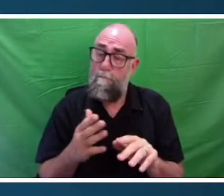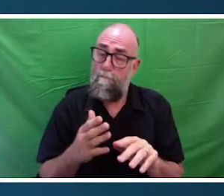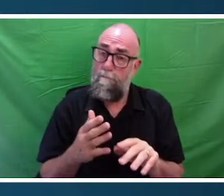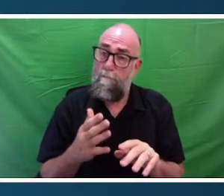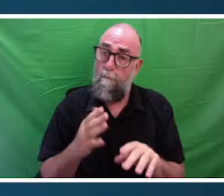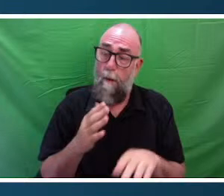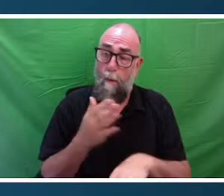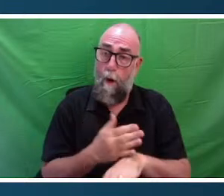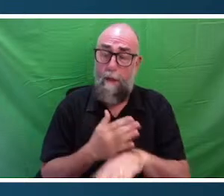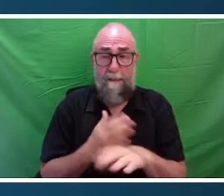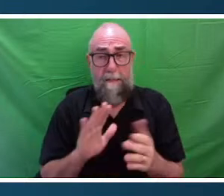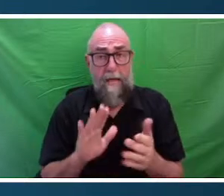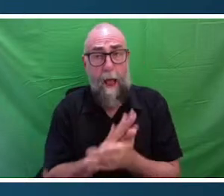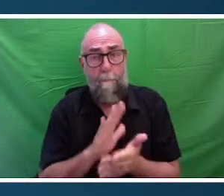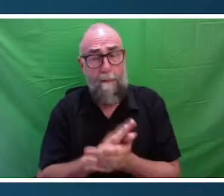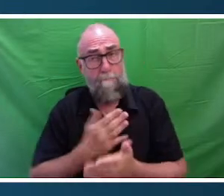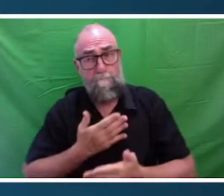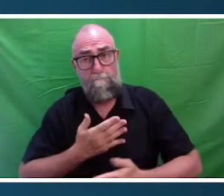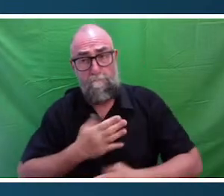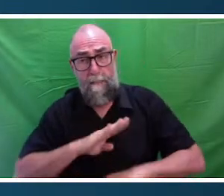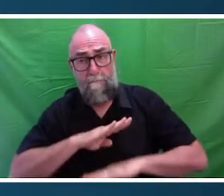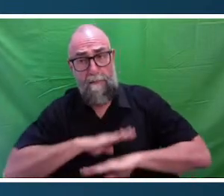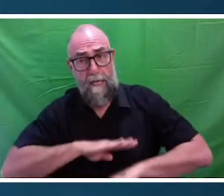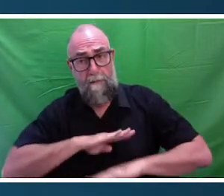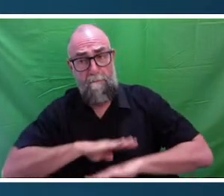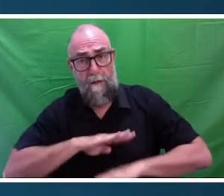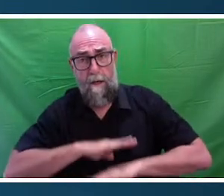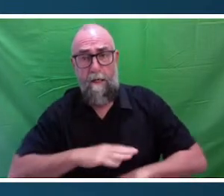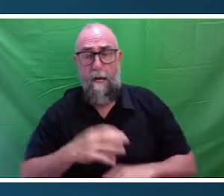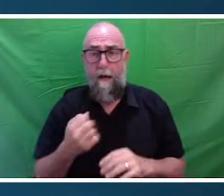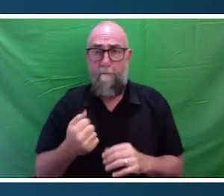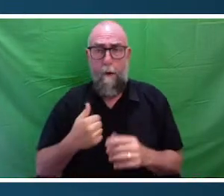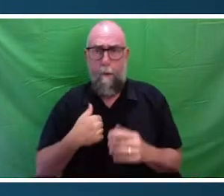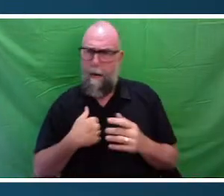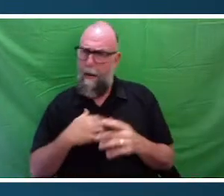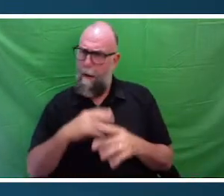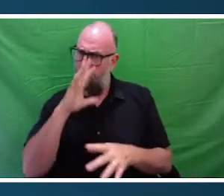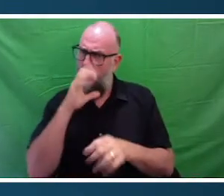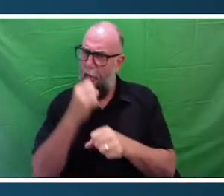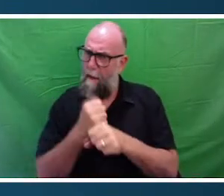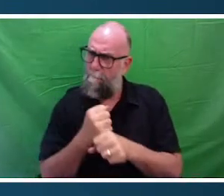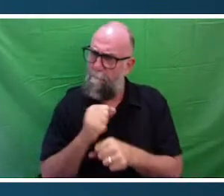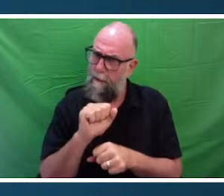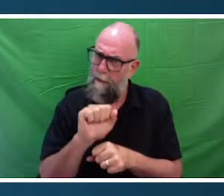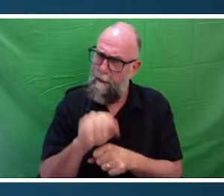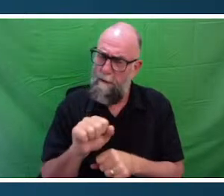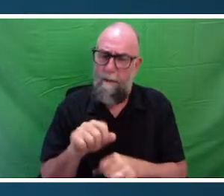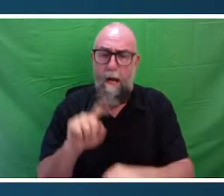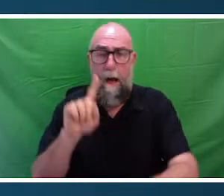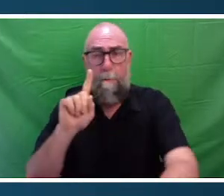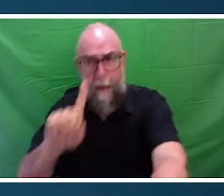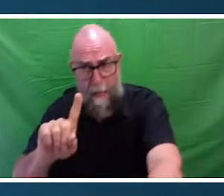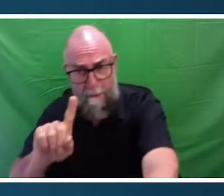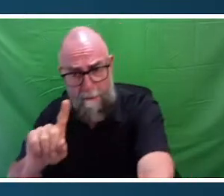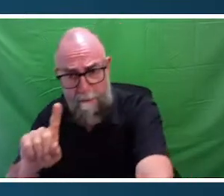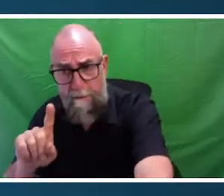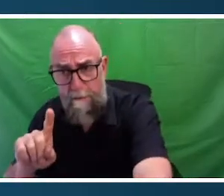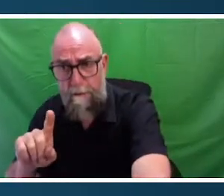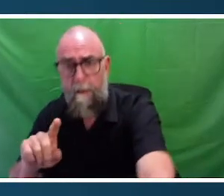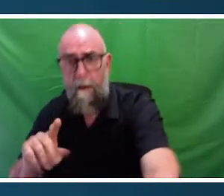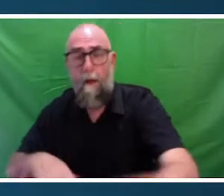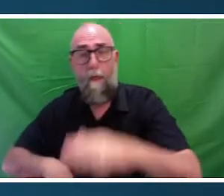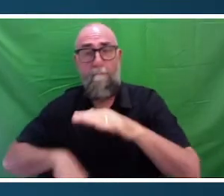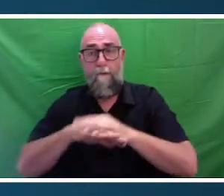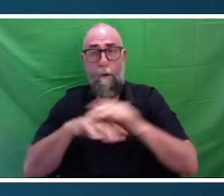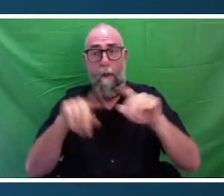positive. We stand by that findings. The overall pictures that we see is a positive pictures. However, as